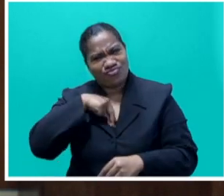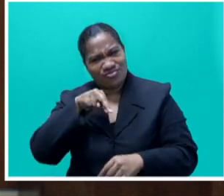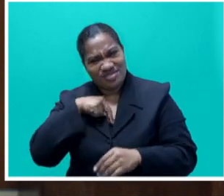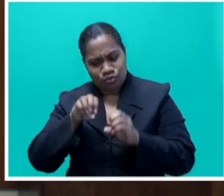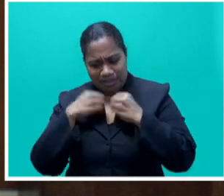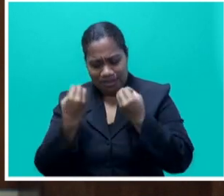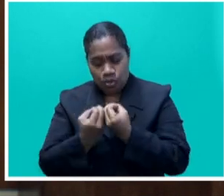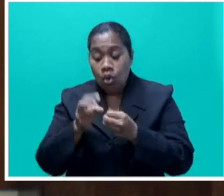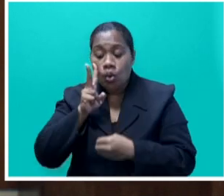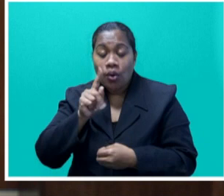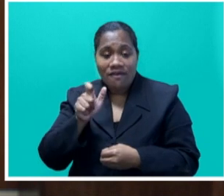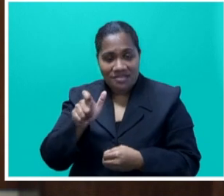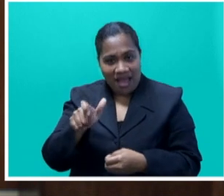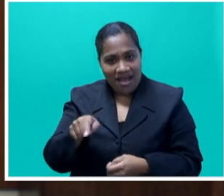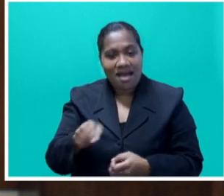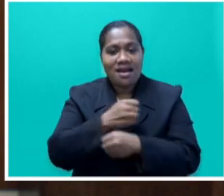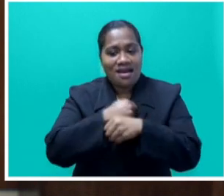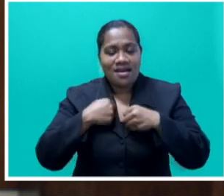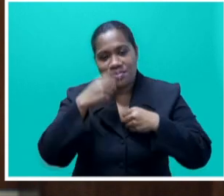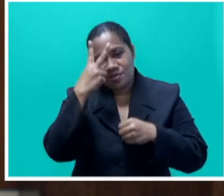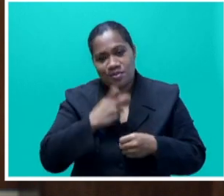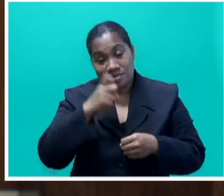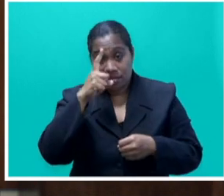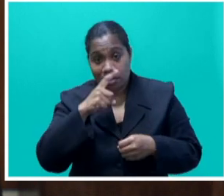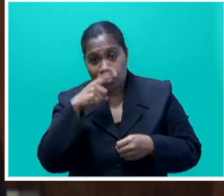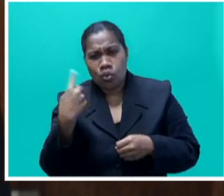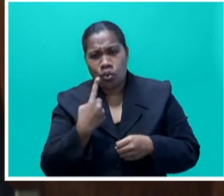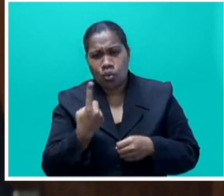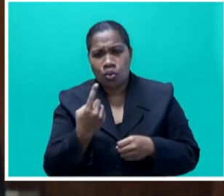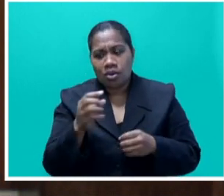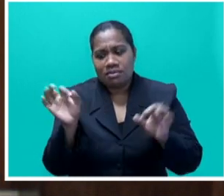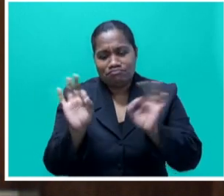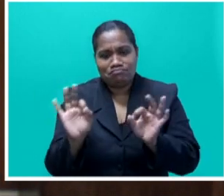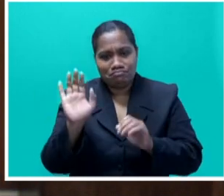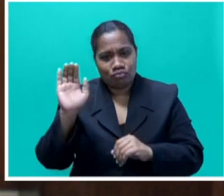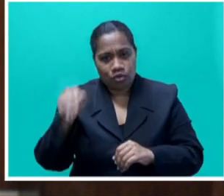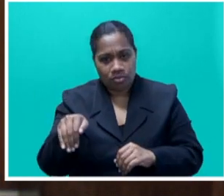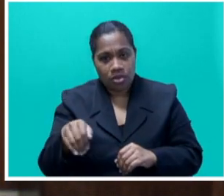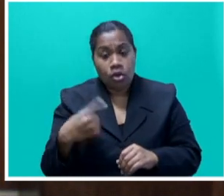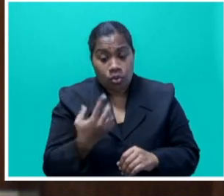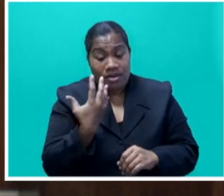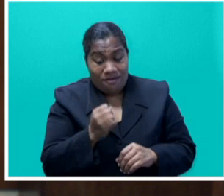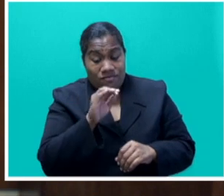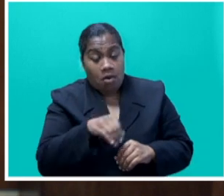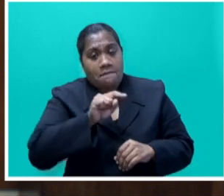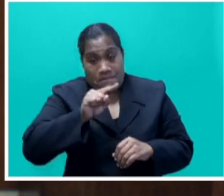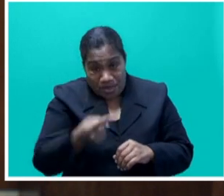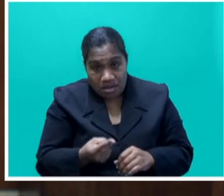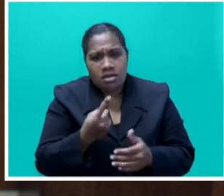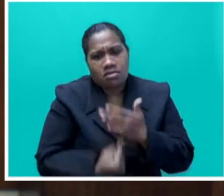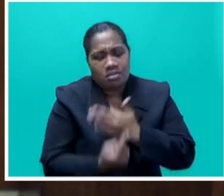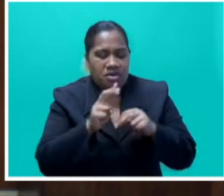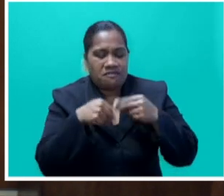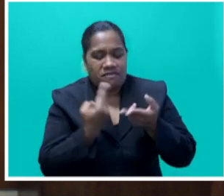after our elderly who do not have a home, or who have a home, but unfortunately their